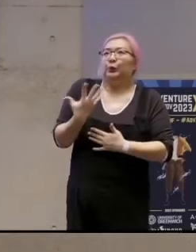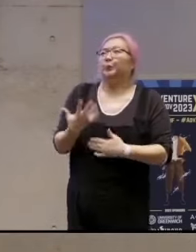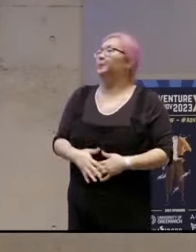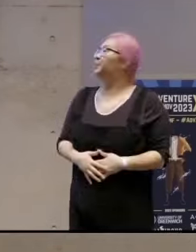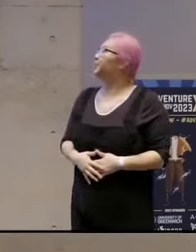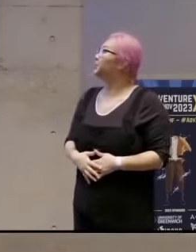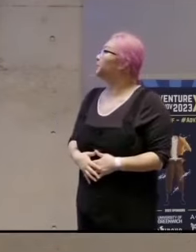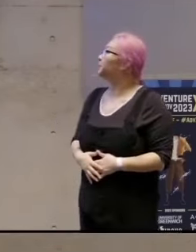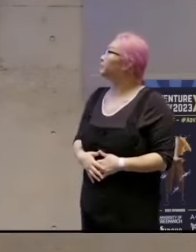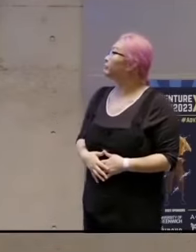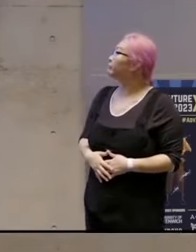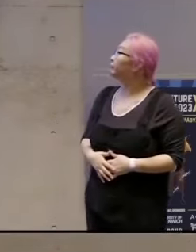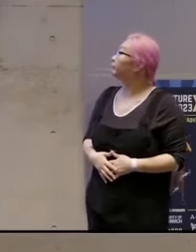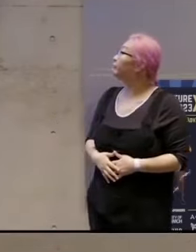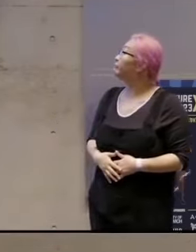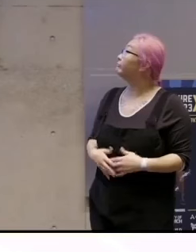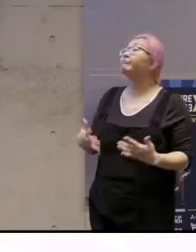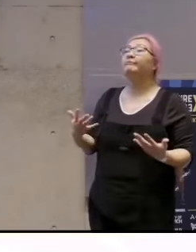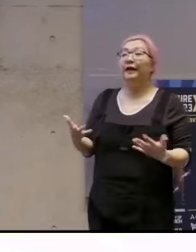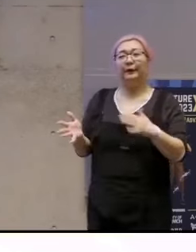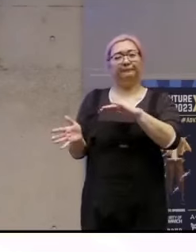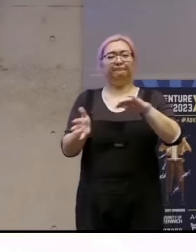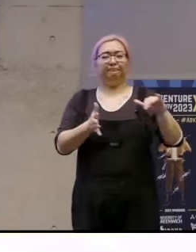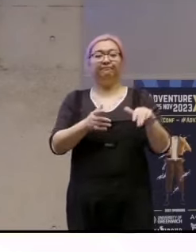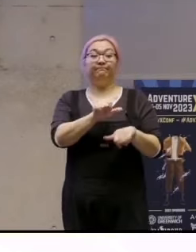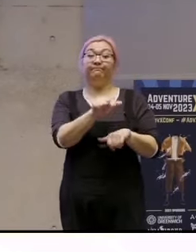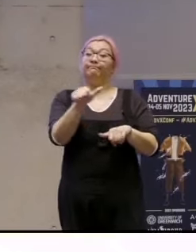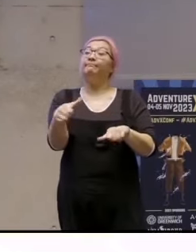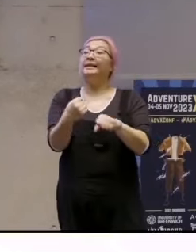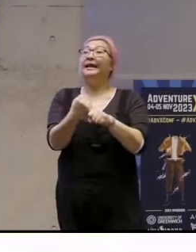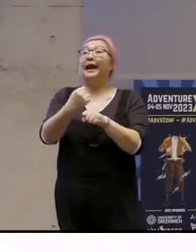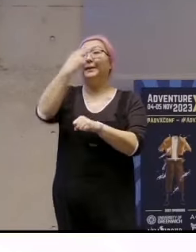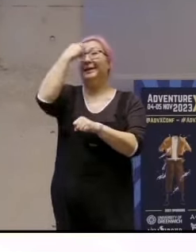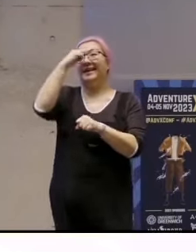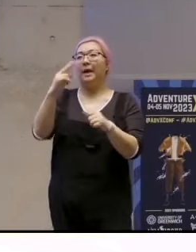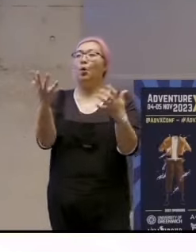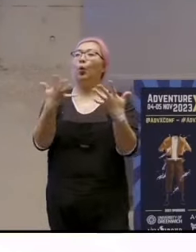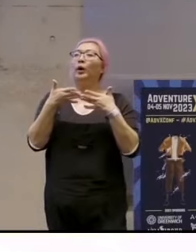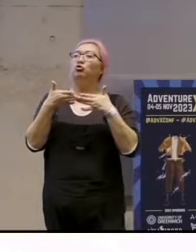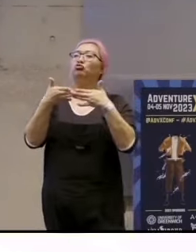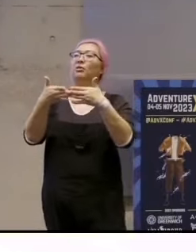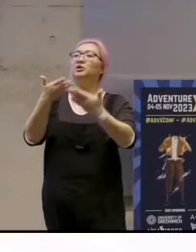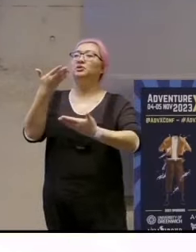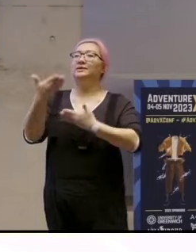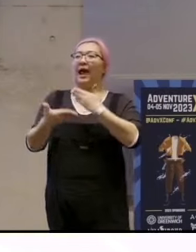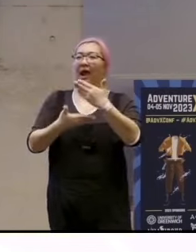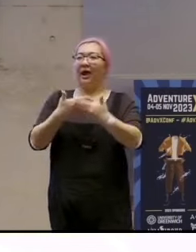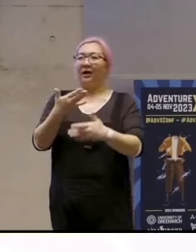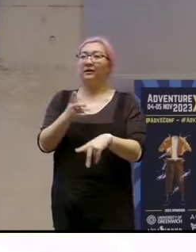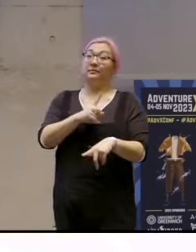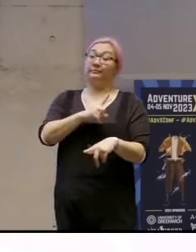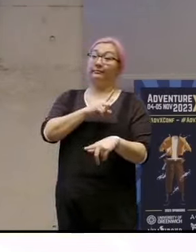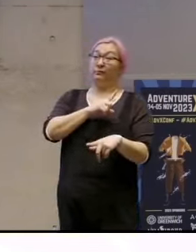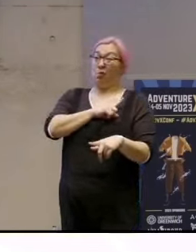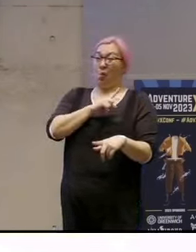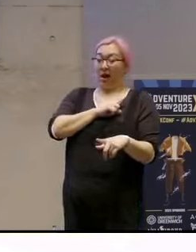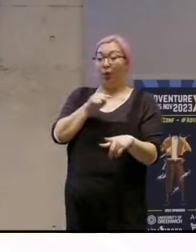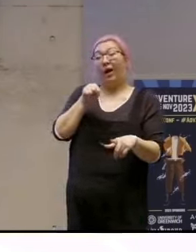So regarding Windrush Tales, so I'm making Windrush Tales because I am a child of